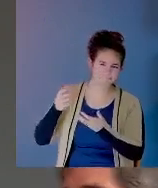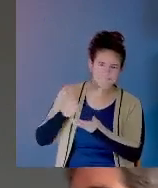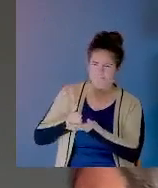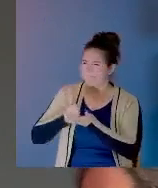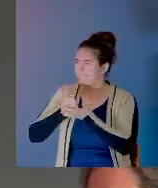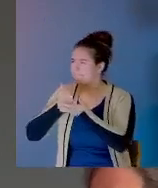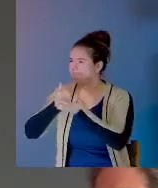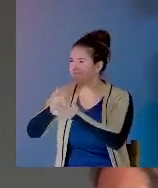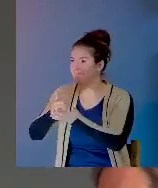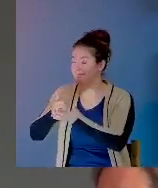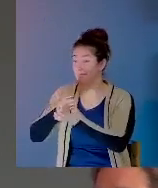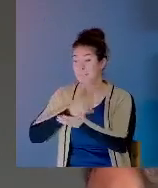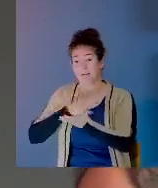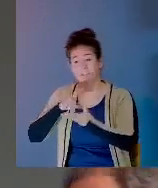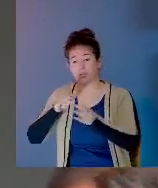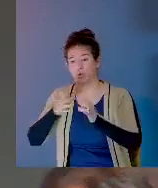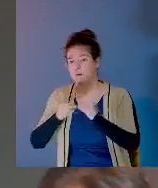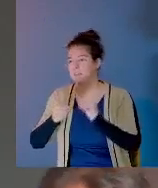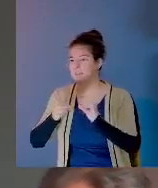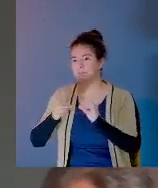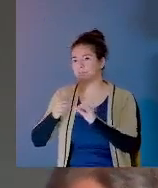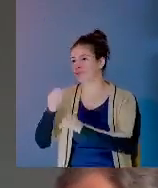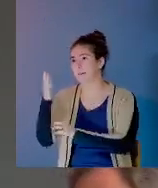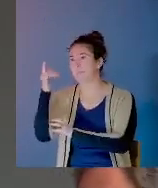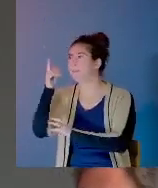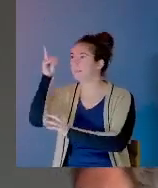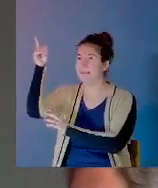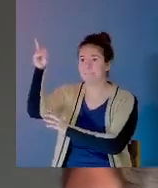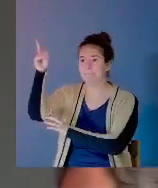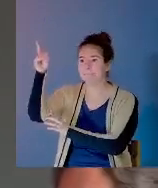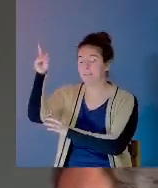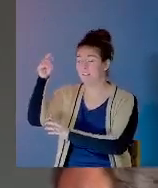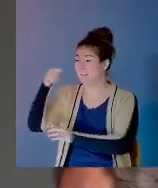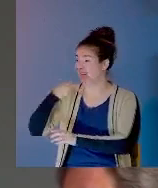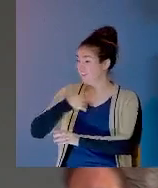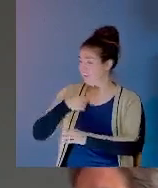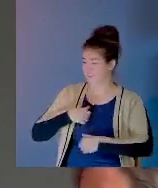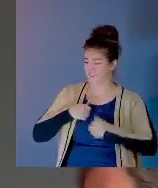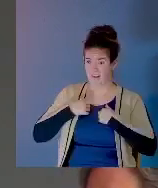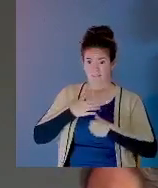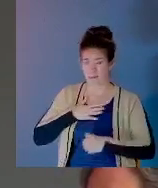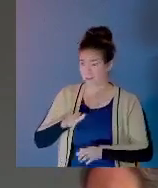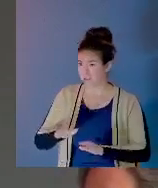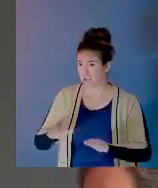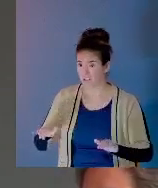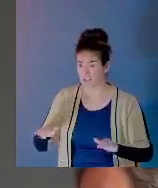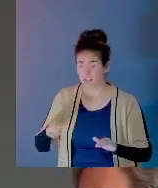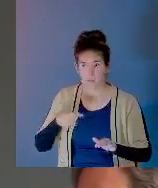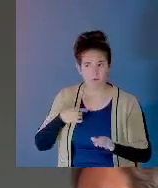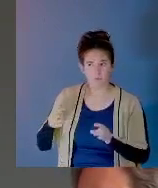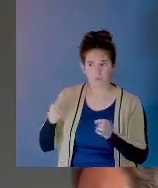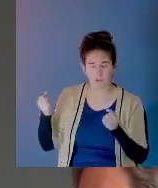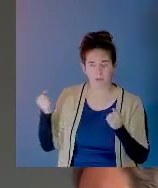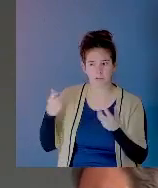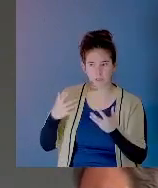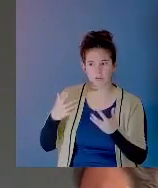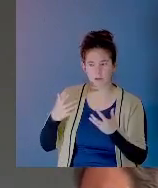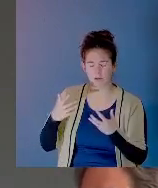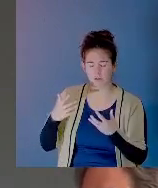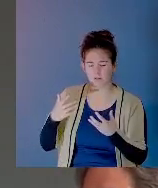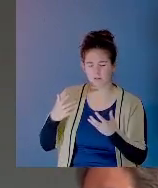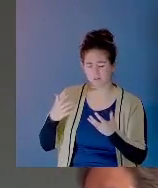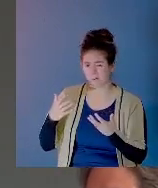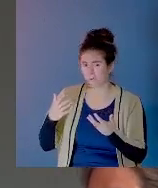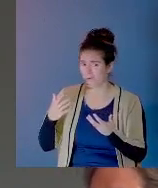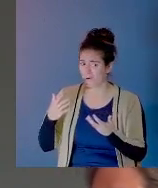know, and just awesome. That I was even survived the childhood was so scary. And I'm just